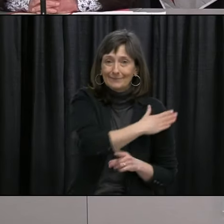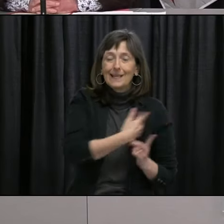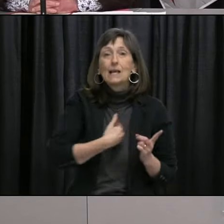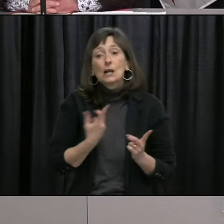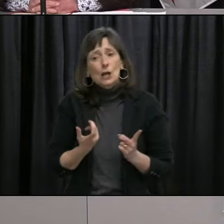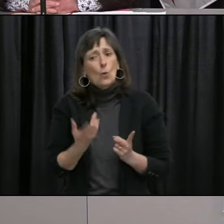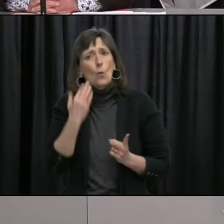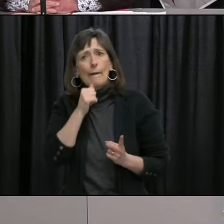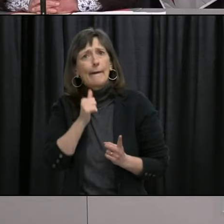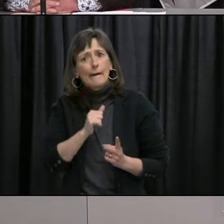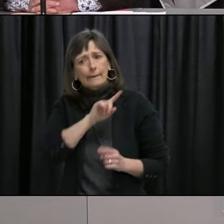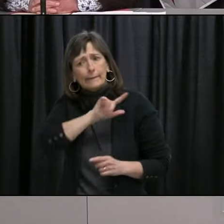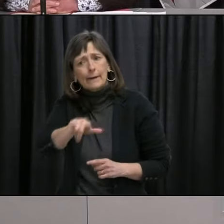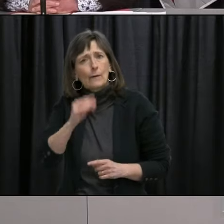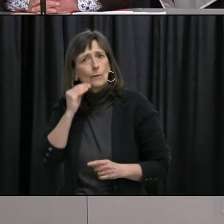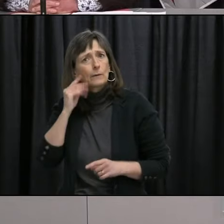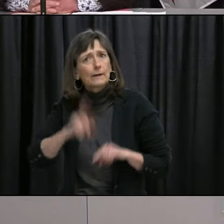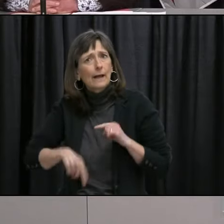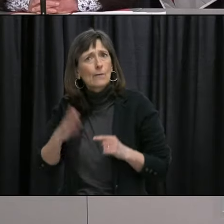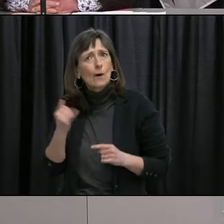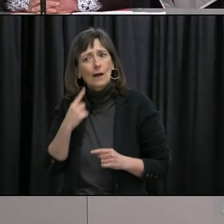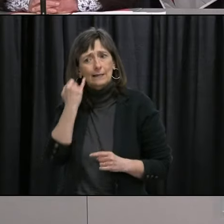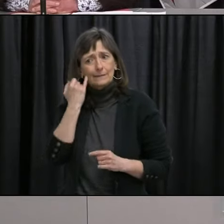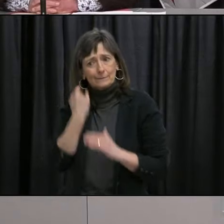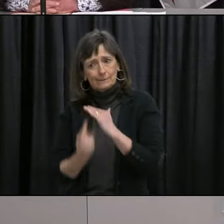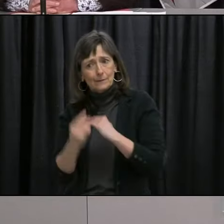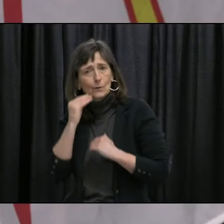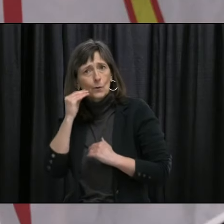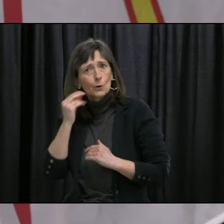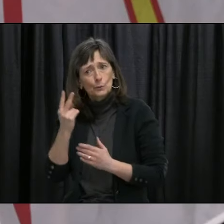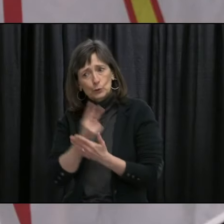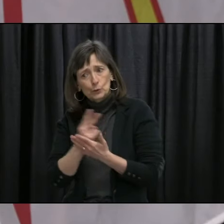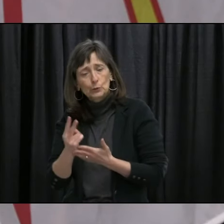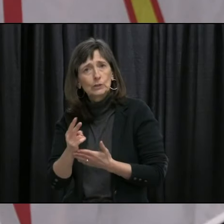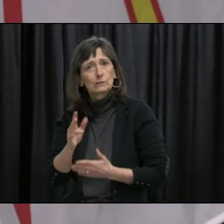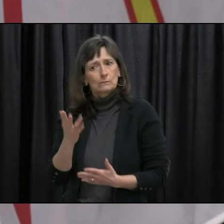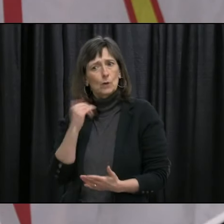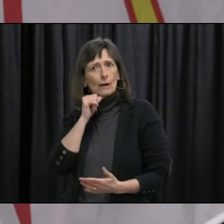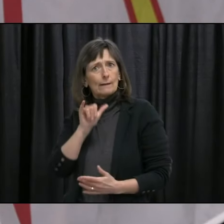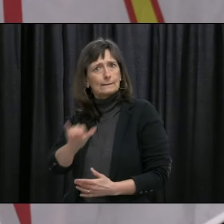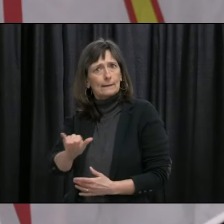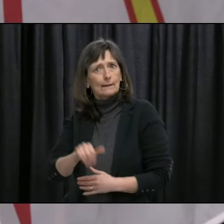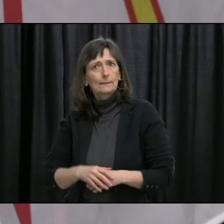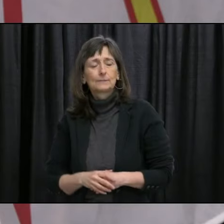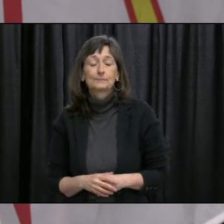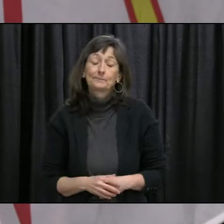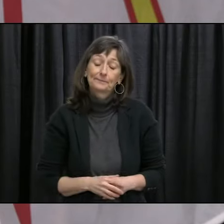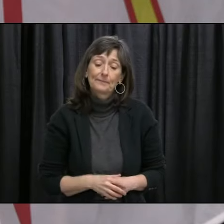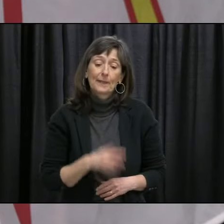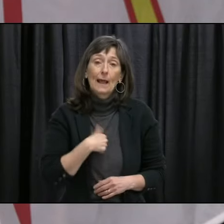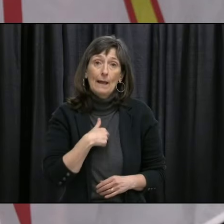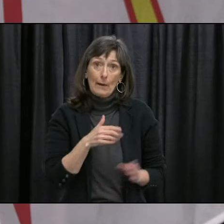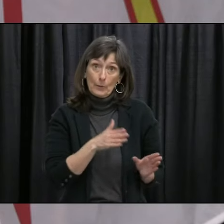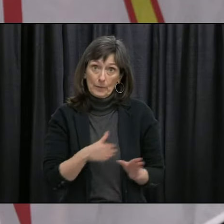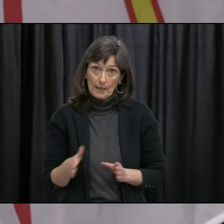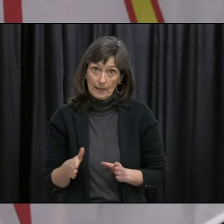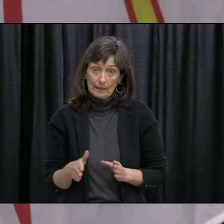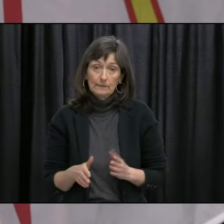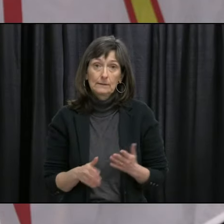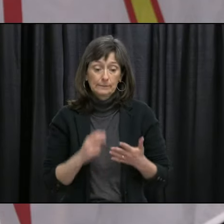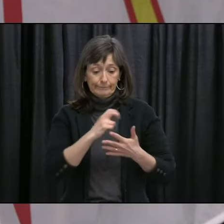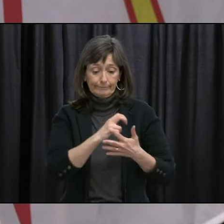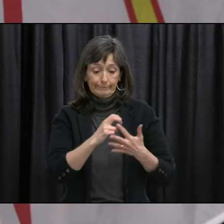So our plan as we move forward, one of the indicators that is in our plan is